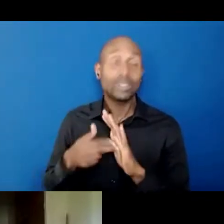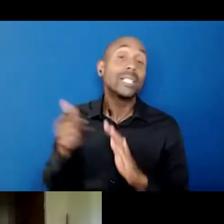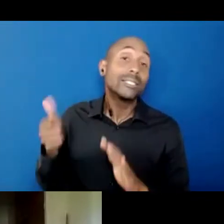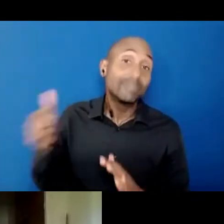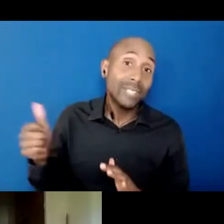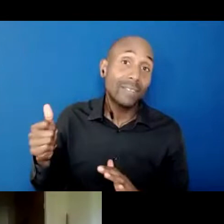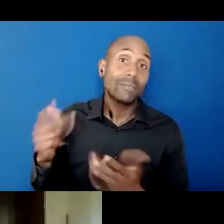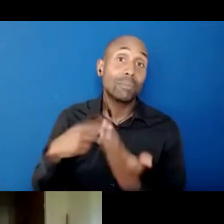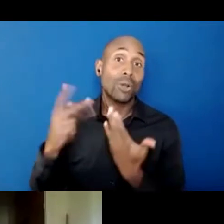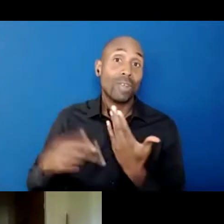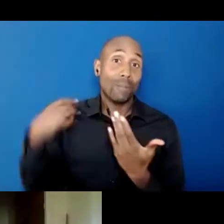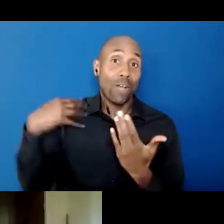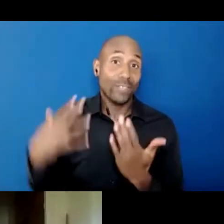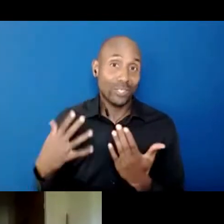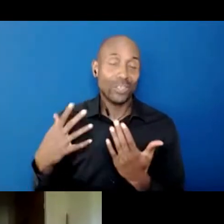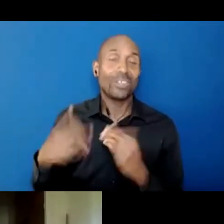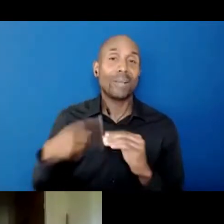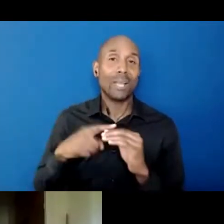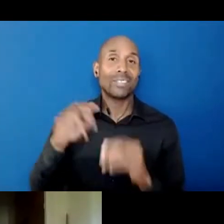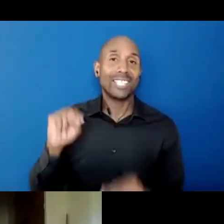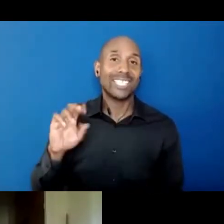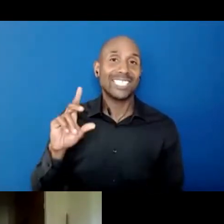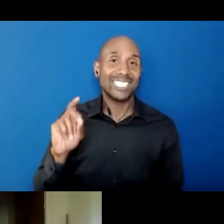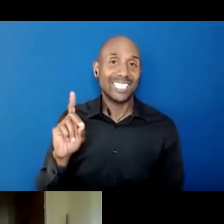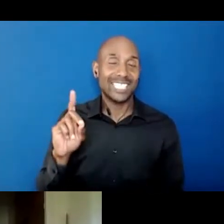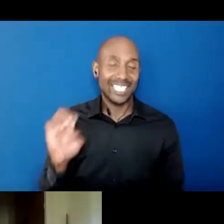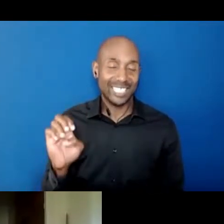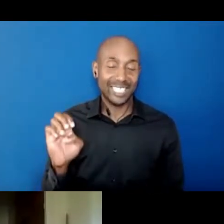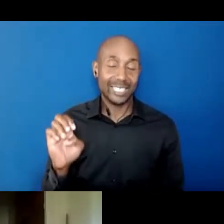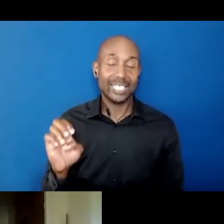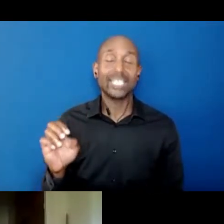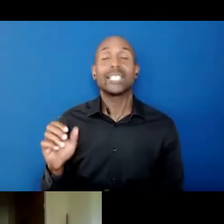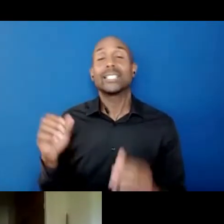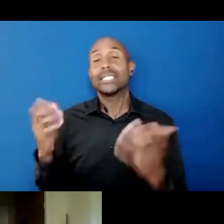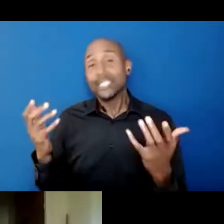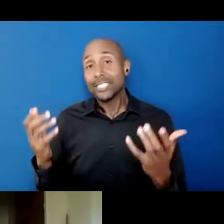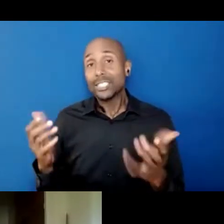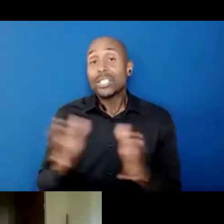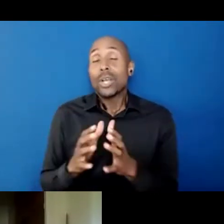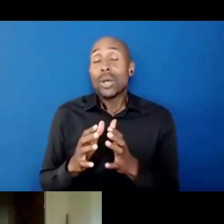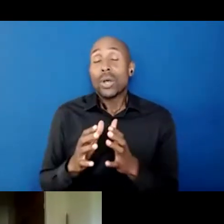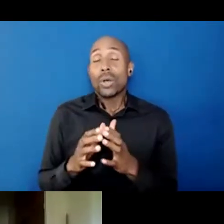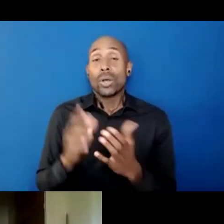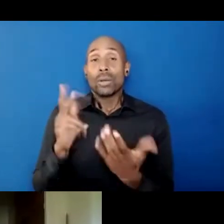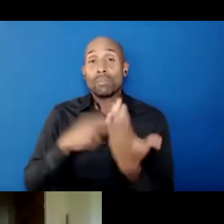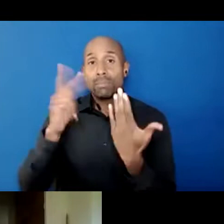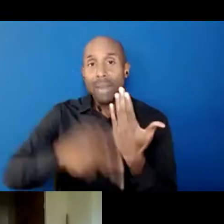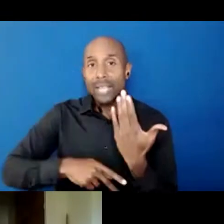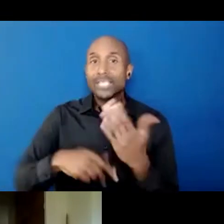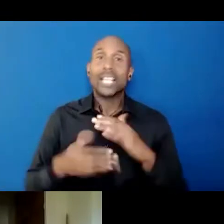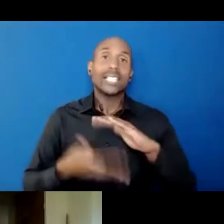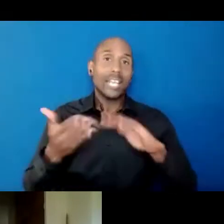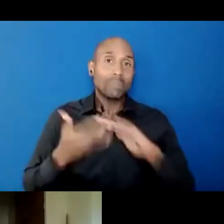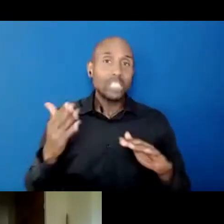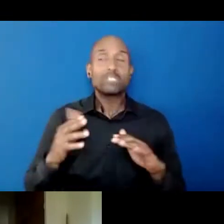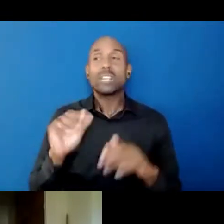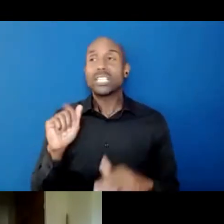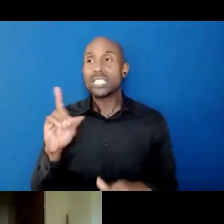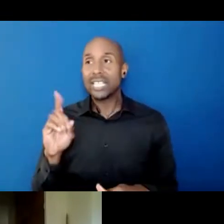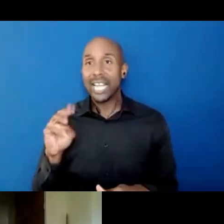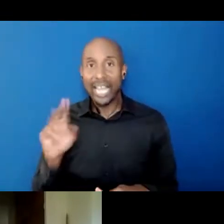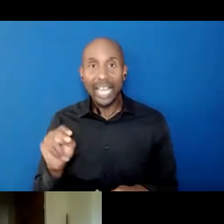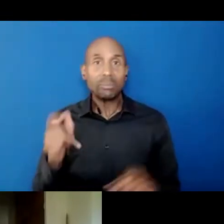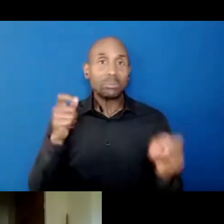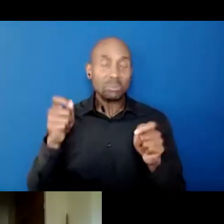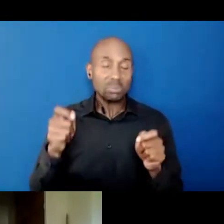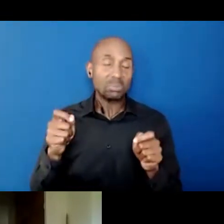much to the support, partnership, and the administration of our projects and initiatives that we carry out that is really